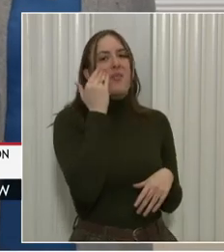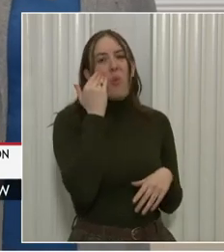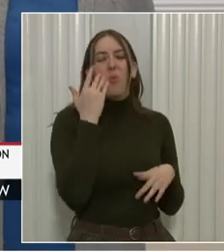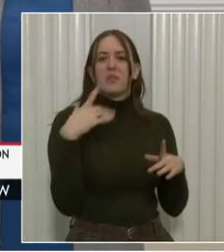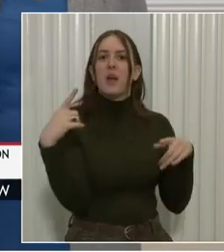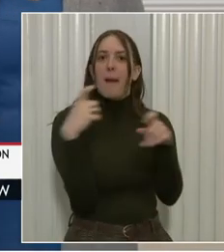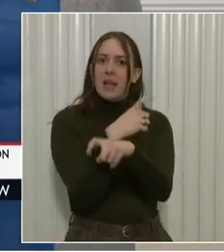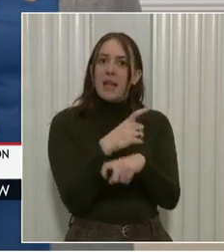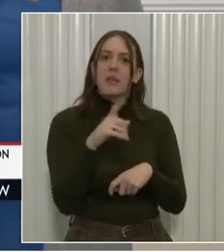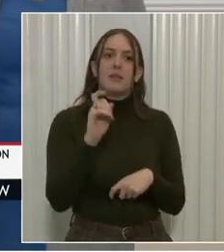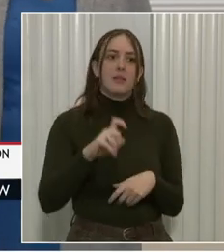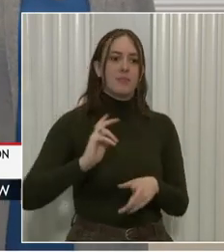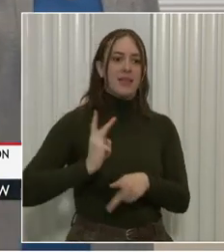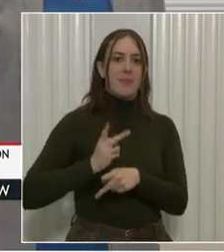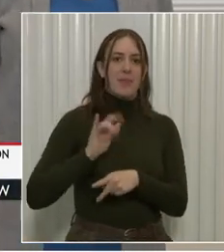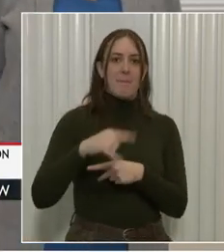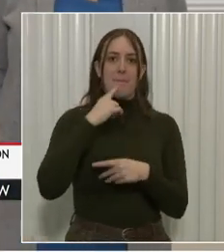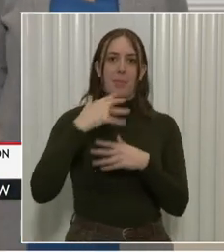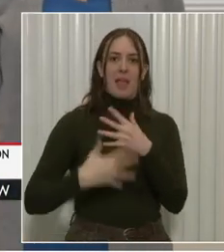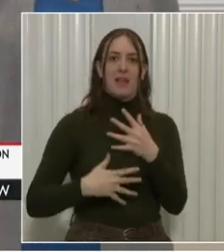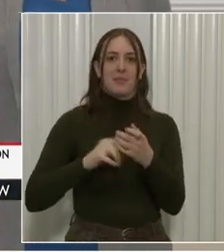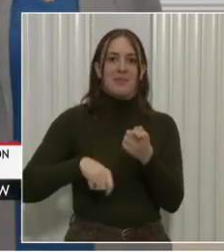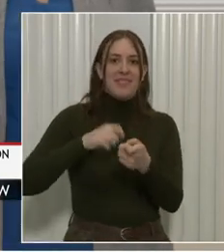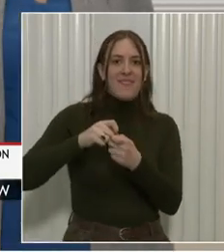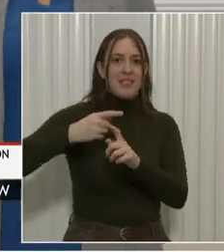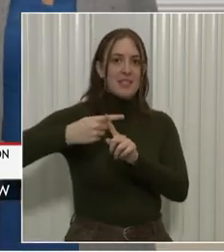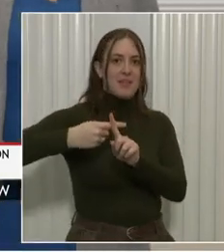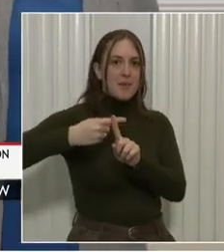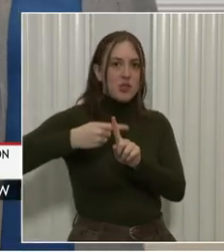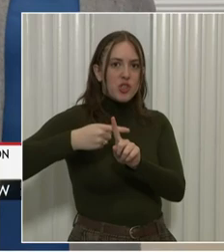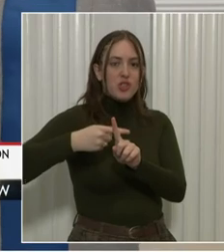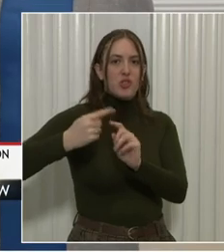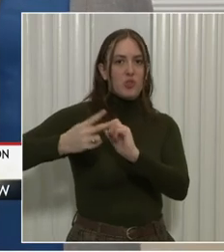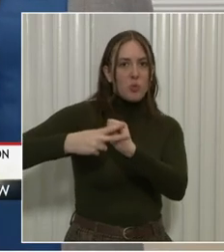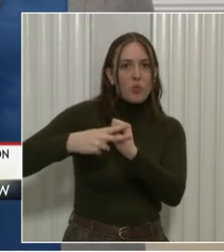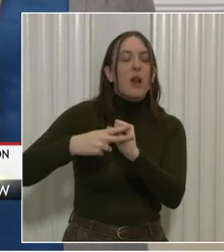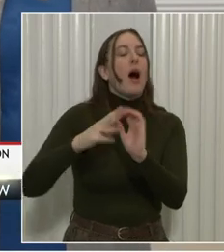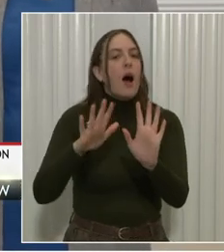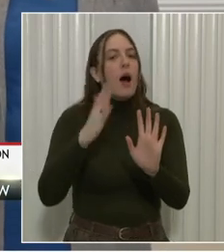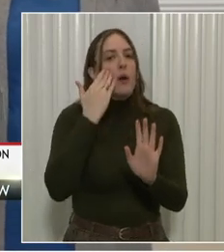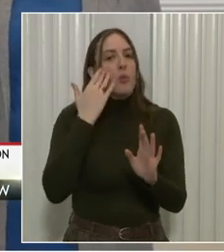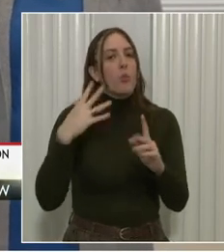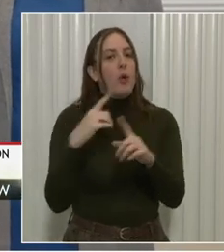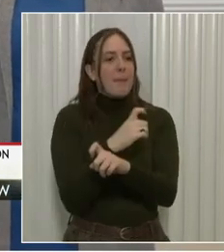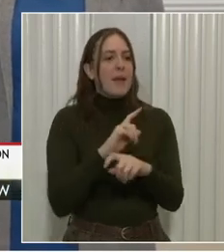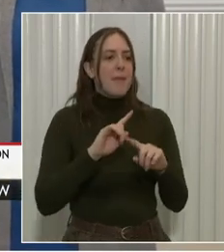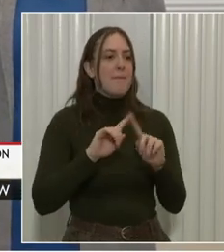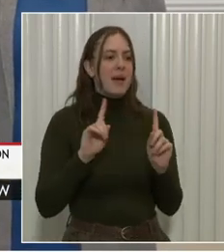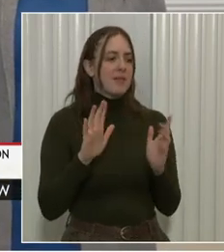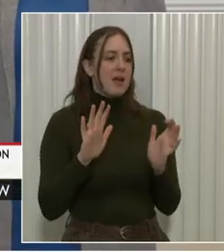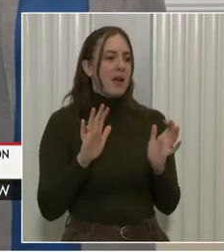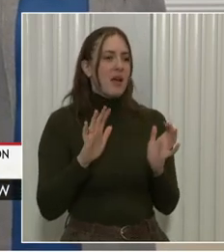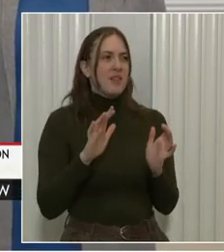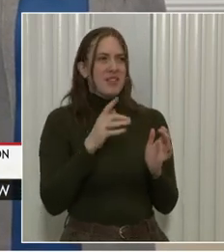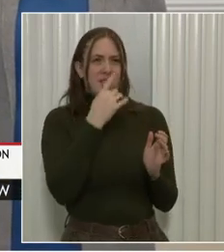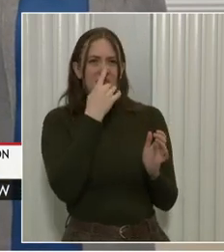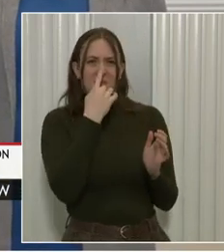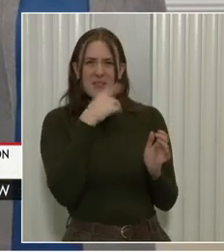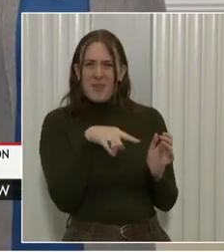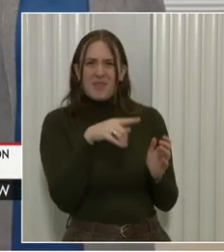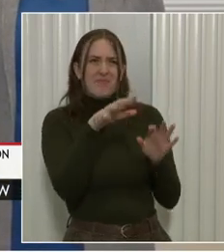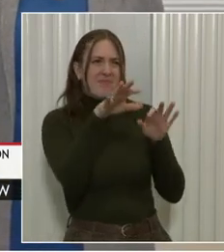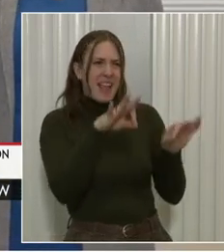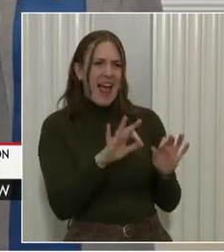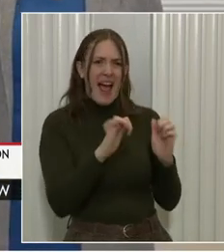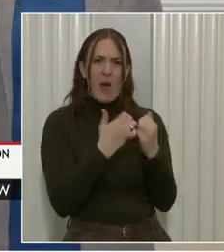blood and whatnot. So can you kind of tell us a little bit about just how it will work, what neighborhoods where we'll first start